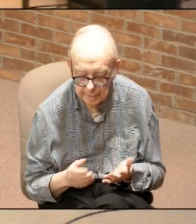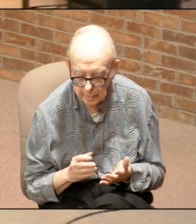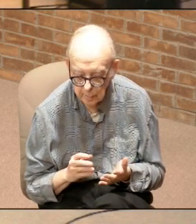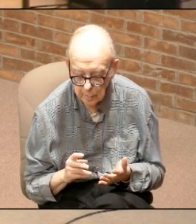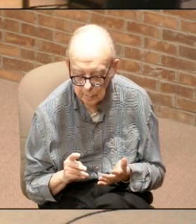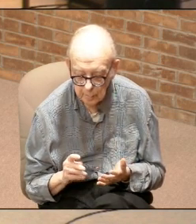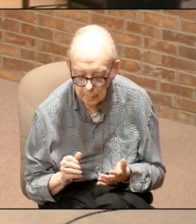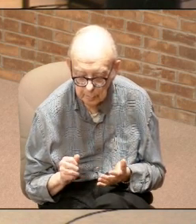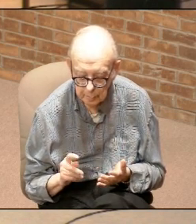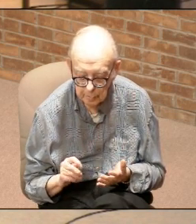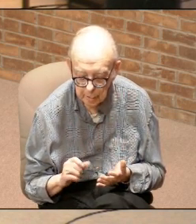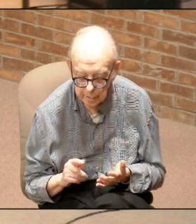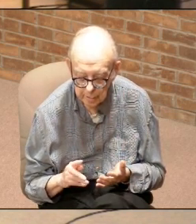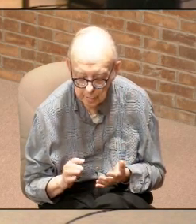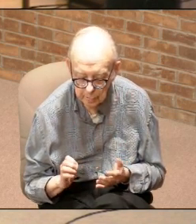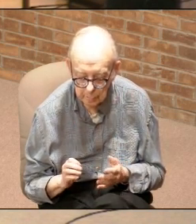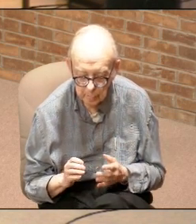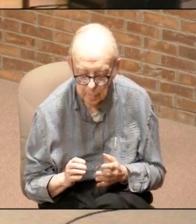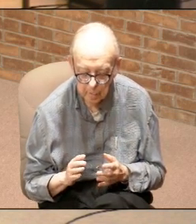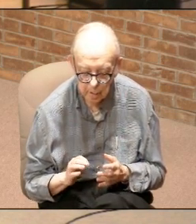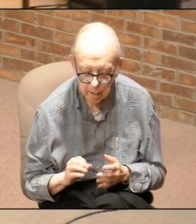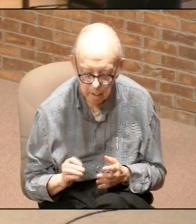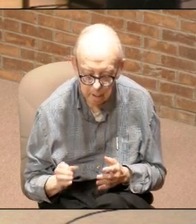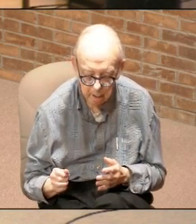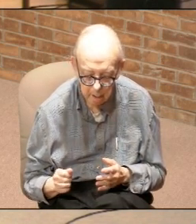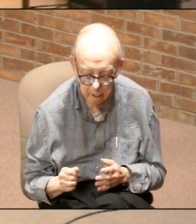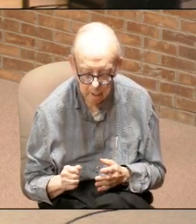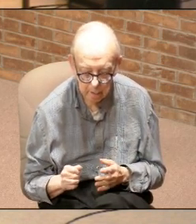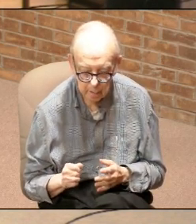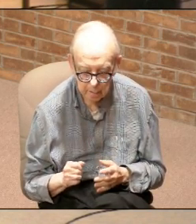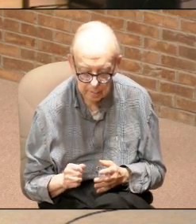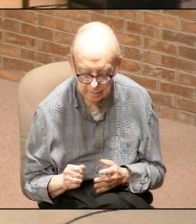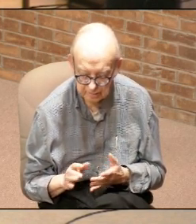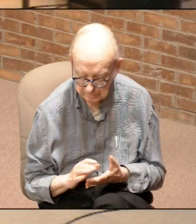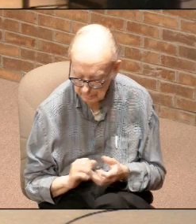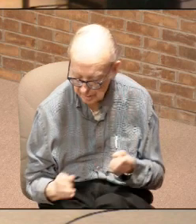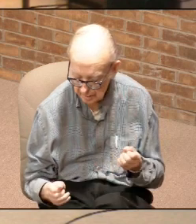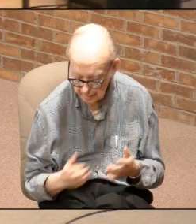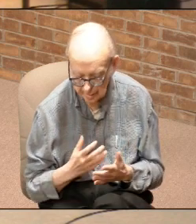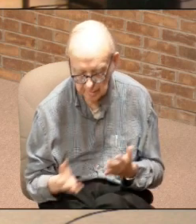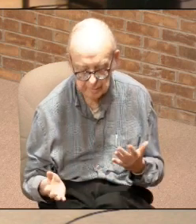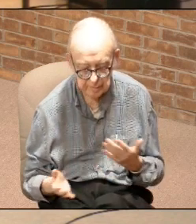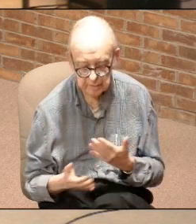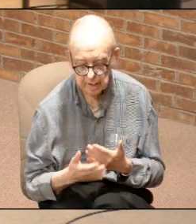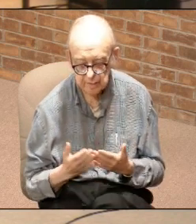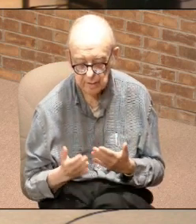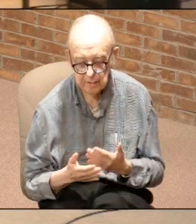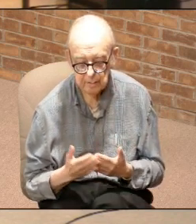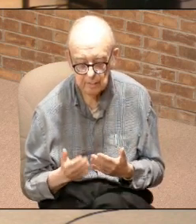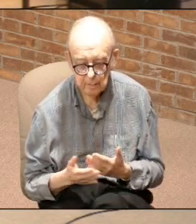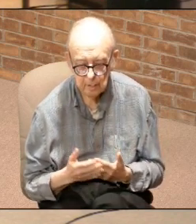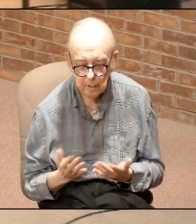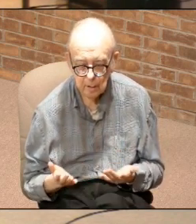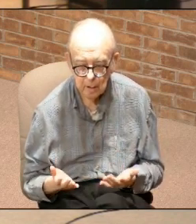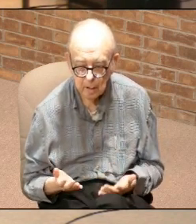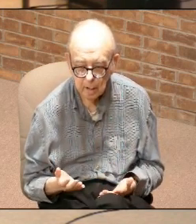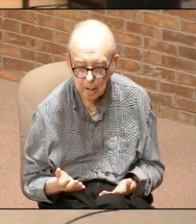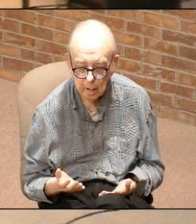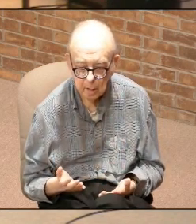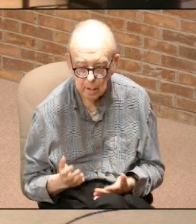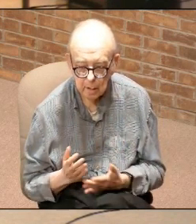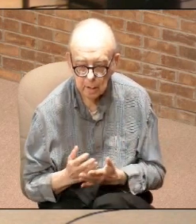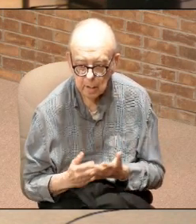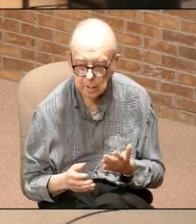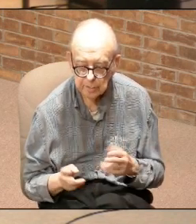the newer type and you could take and rip those things if you're not careful and some of the back ones were starting to